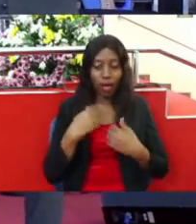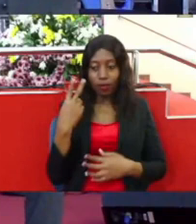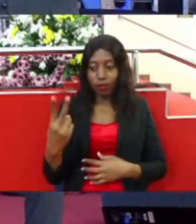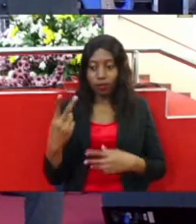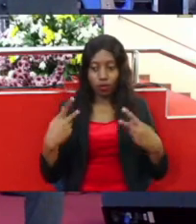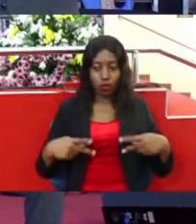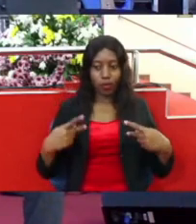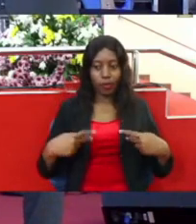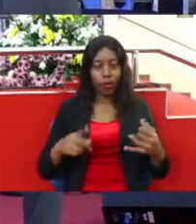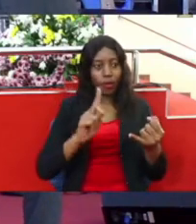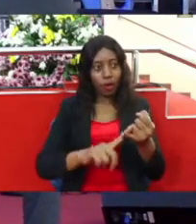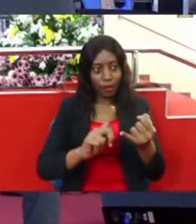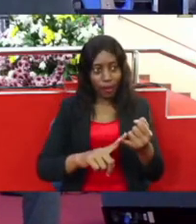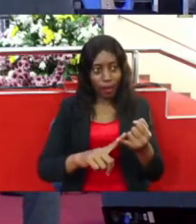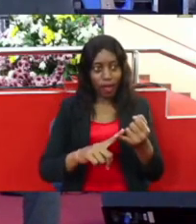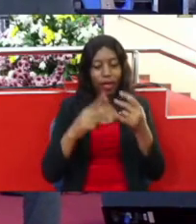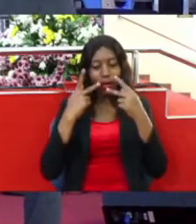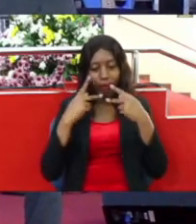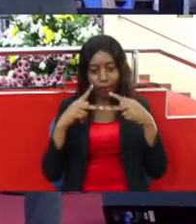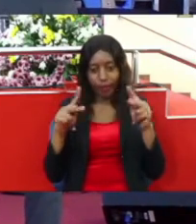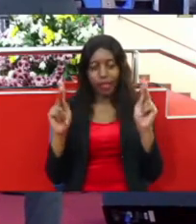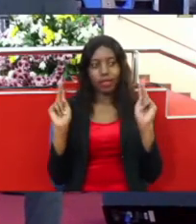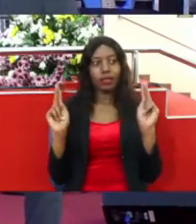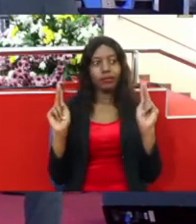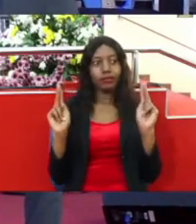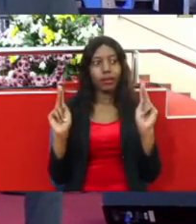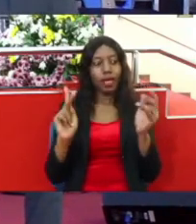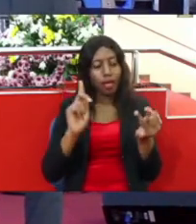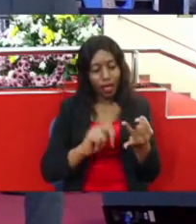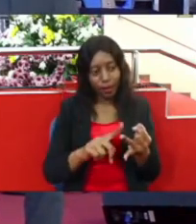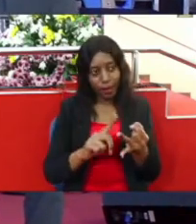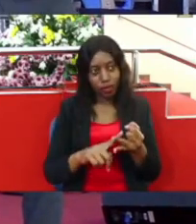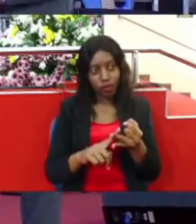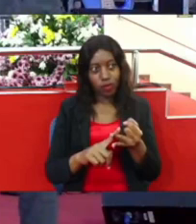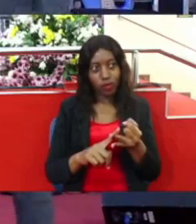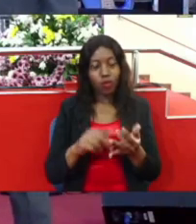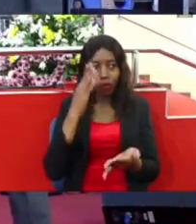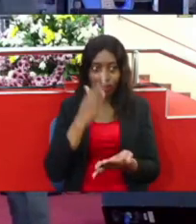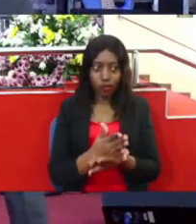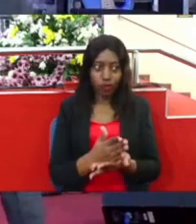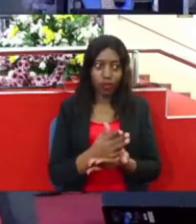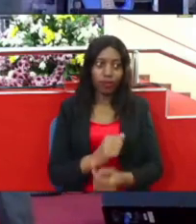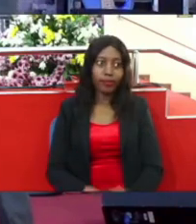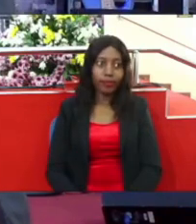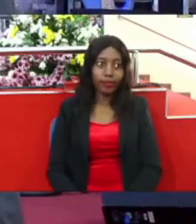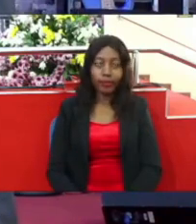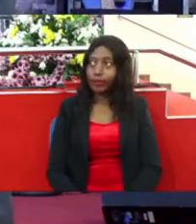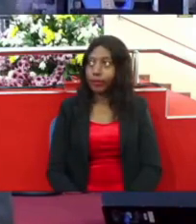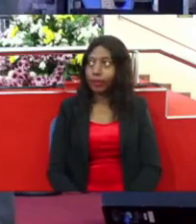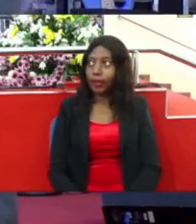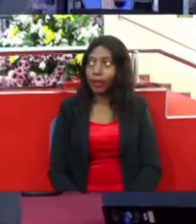we have peace, na tuna amani, son of truth, mtoto wa ukweli. But we see this